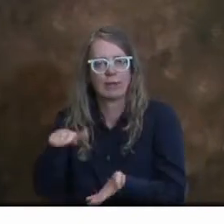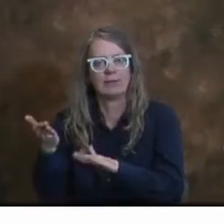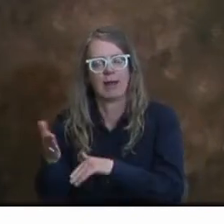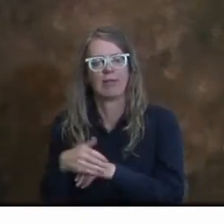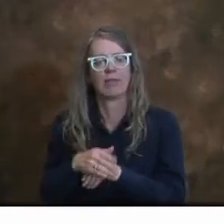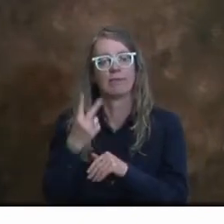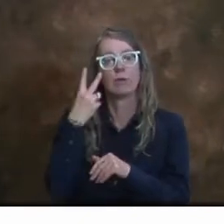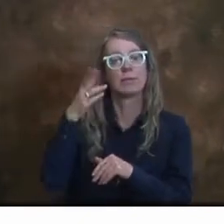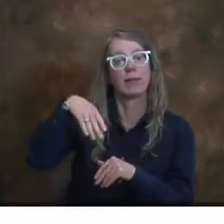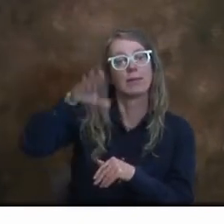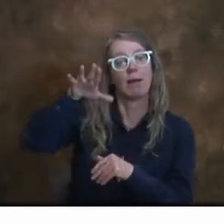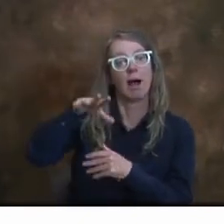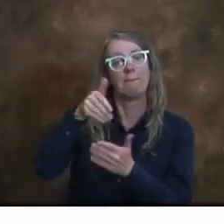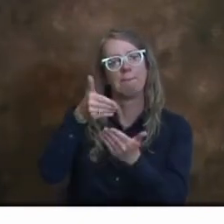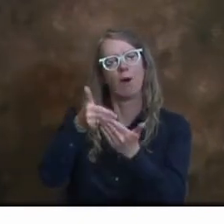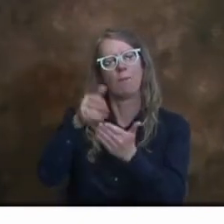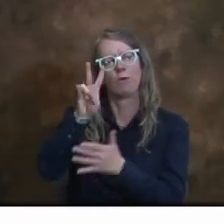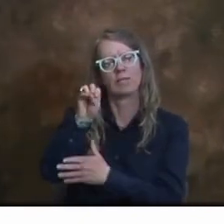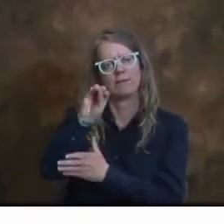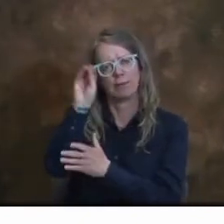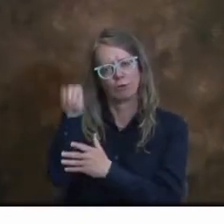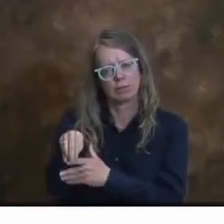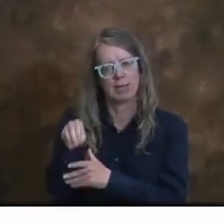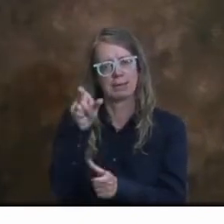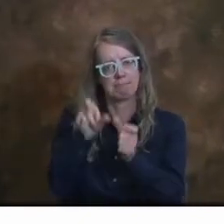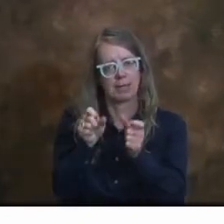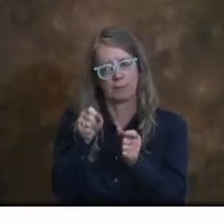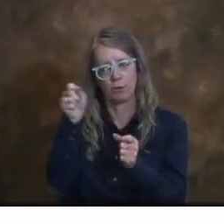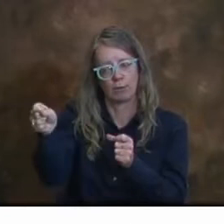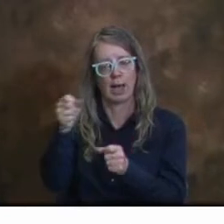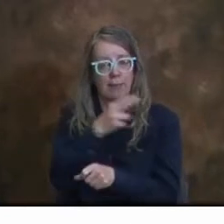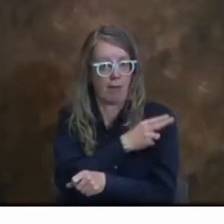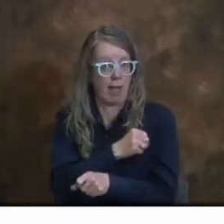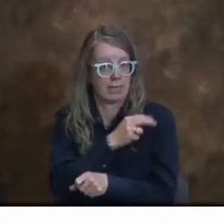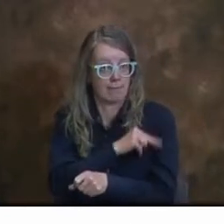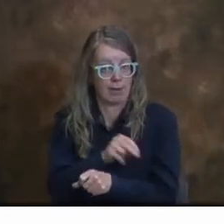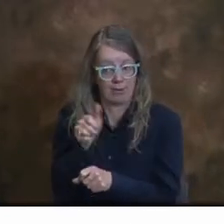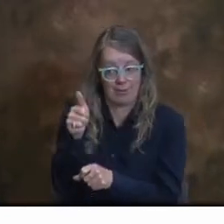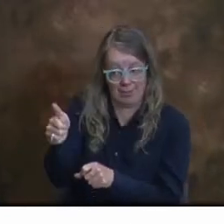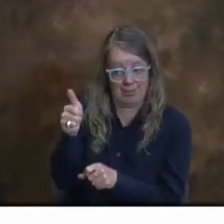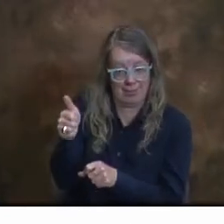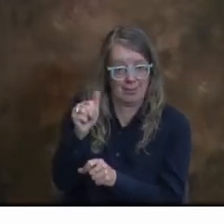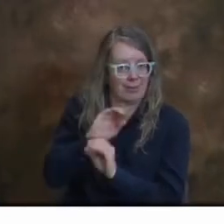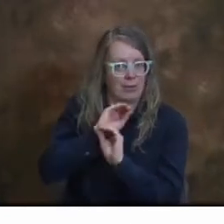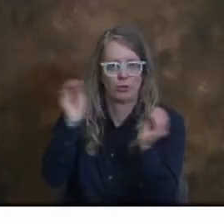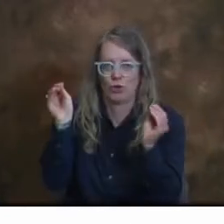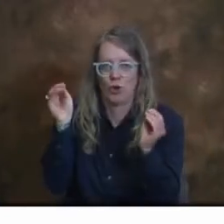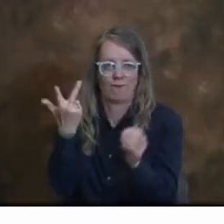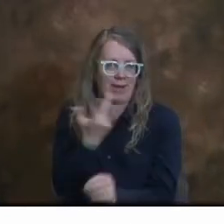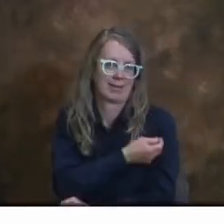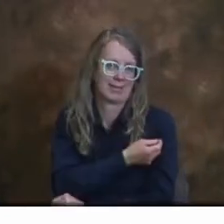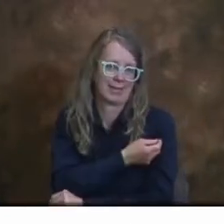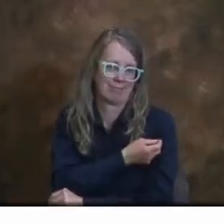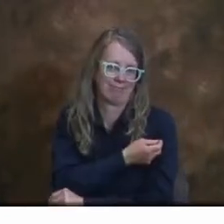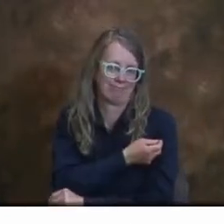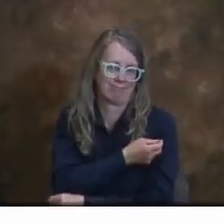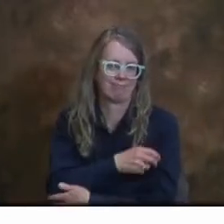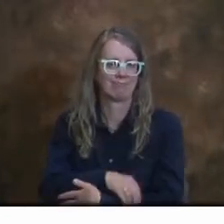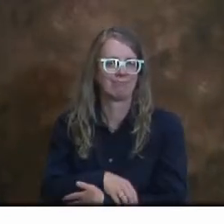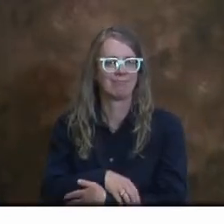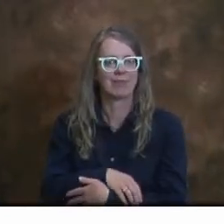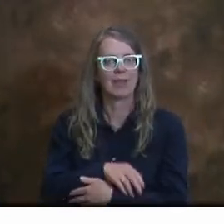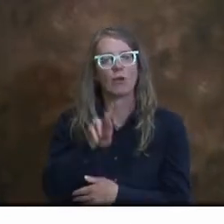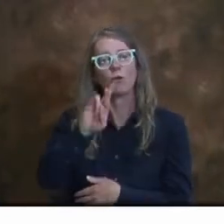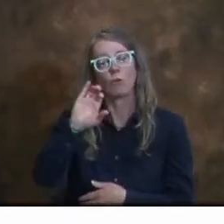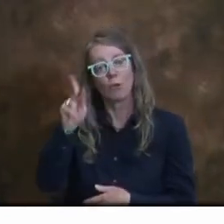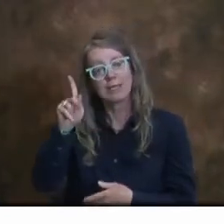at the top, almost 70% of all hospitalizations are in unvaccinated, while the risk is much lower in those that are fully vaccinated